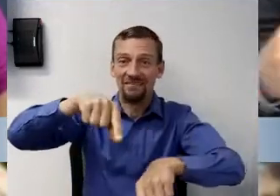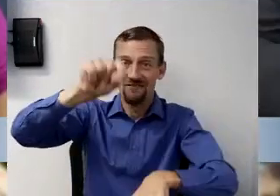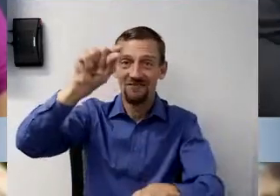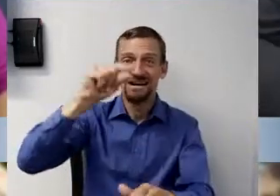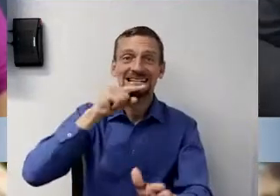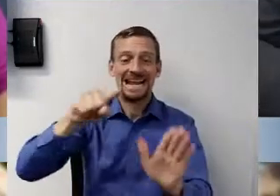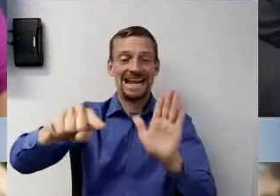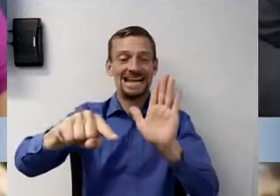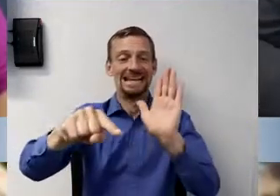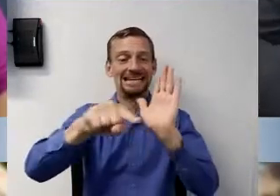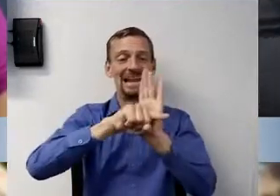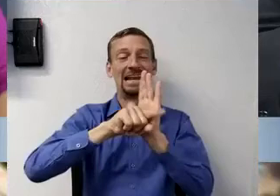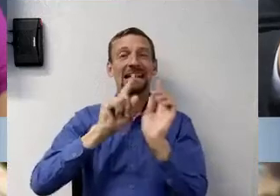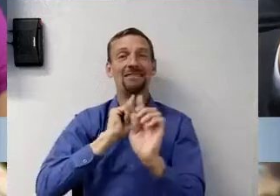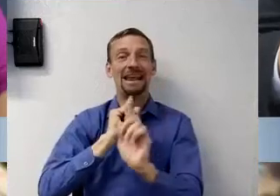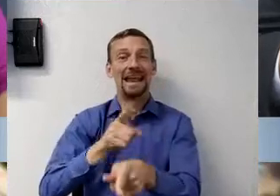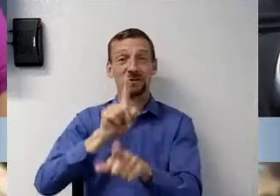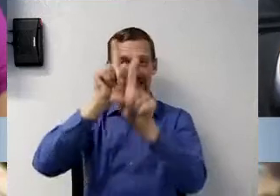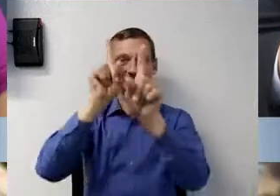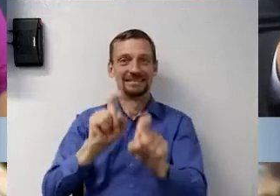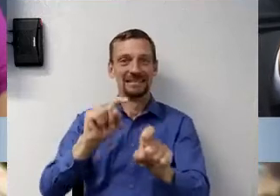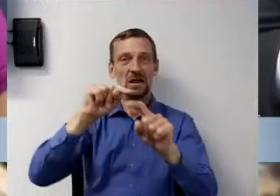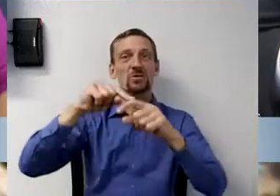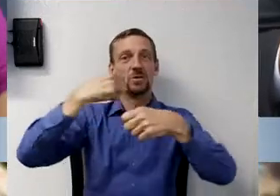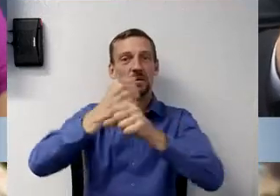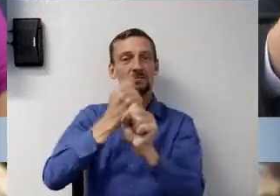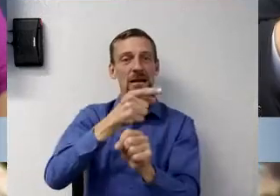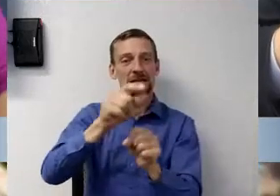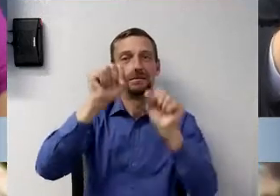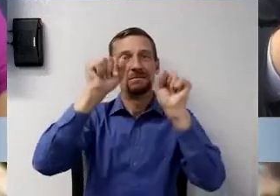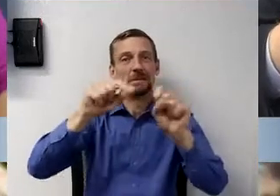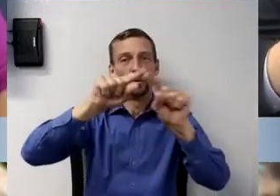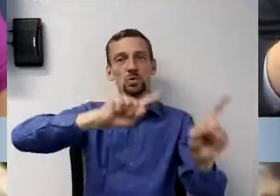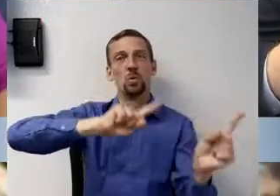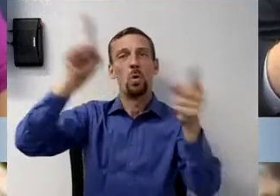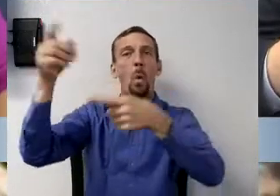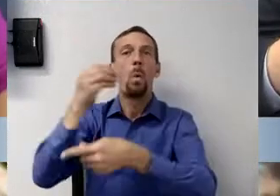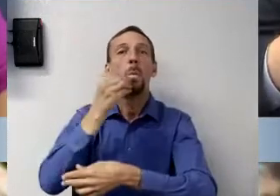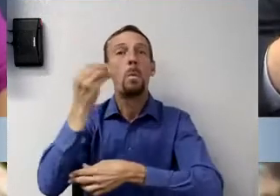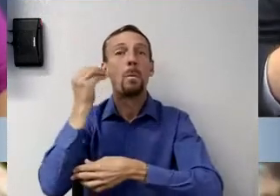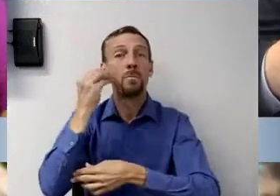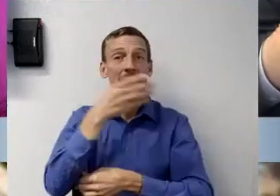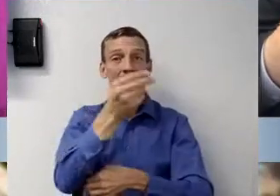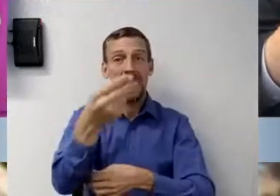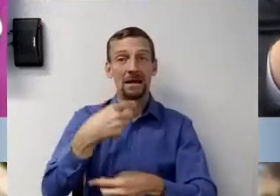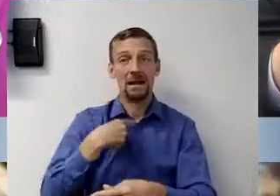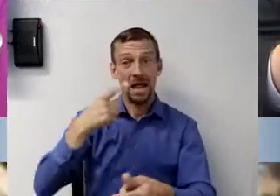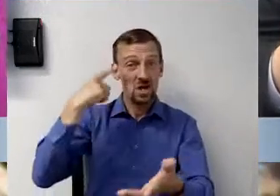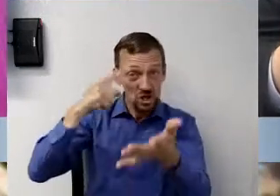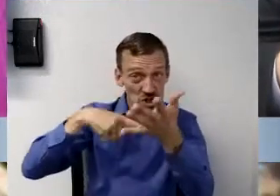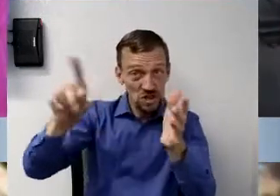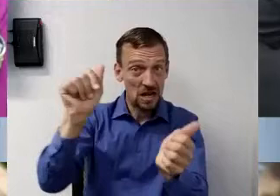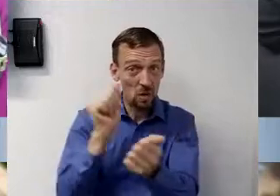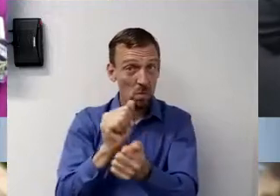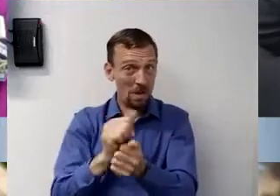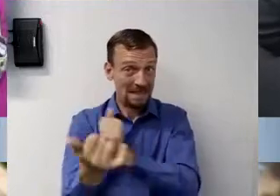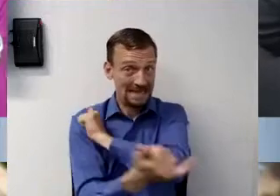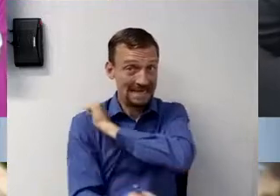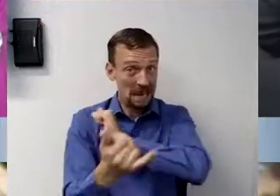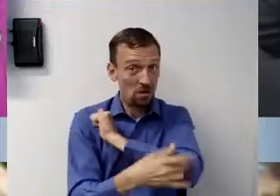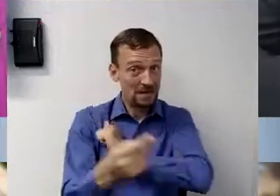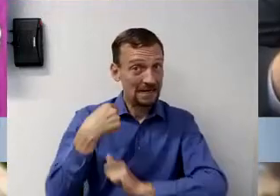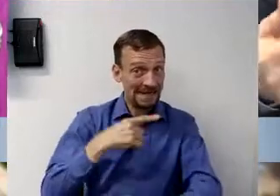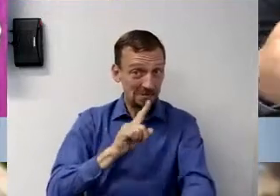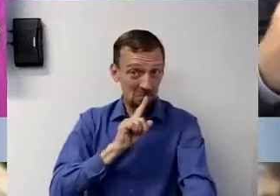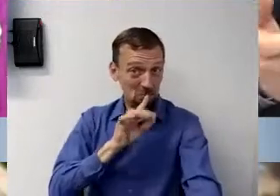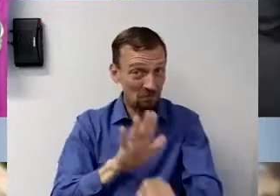clears them. So the county, and I personally confirmed this with them because this was a concern that we had